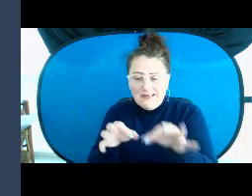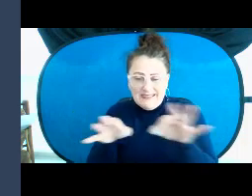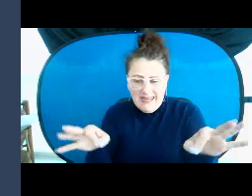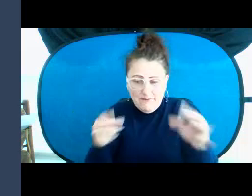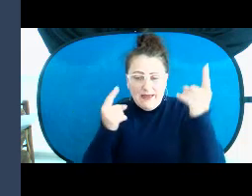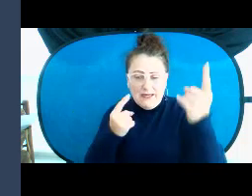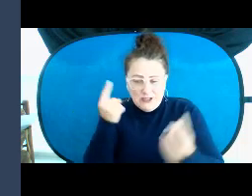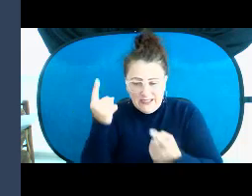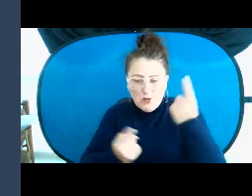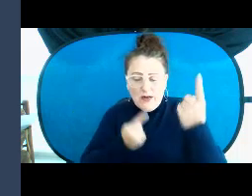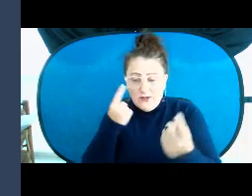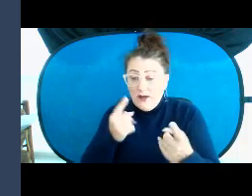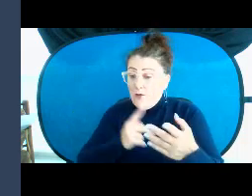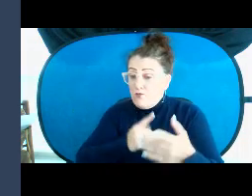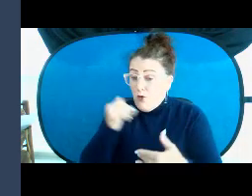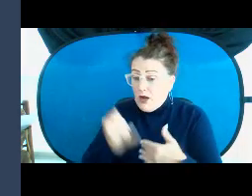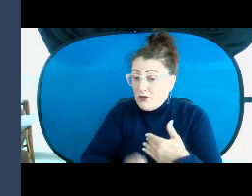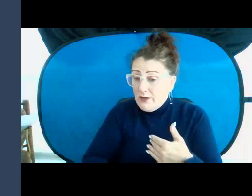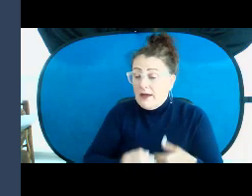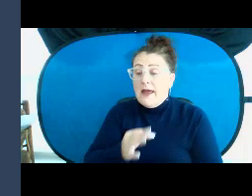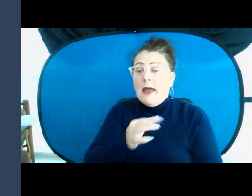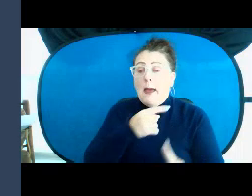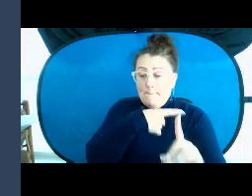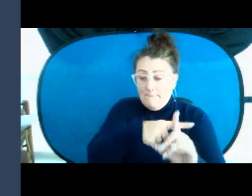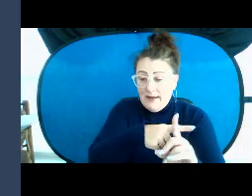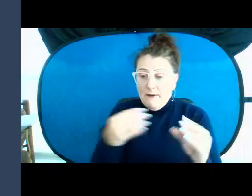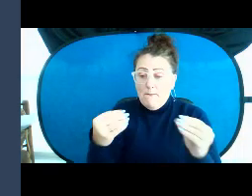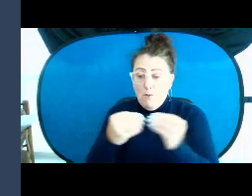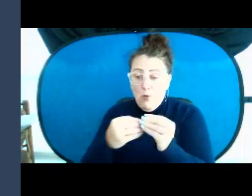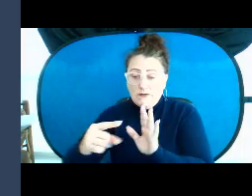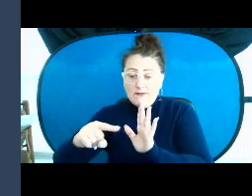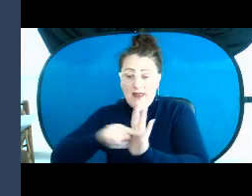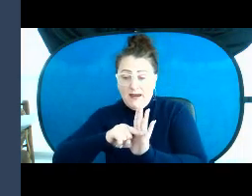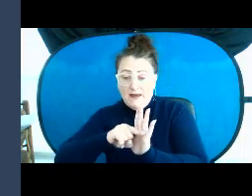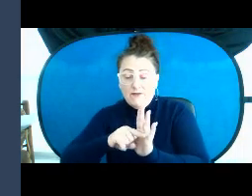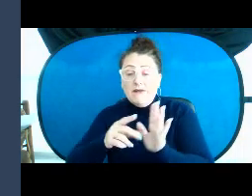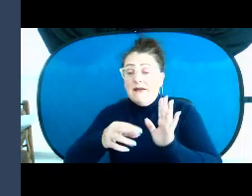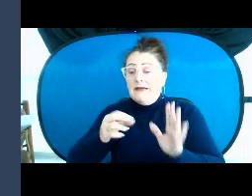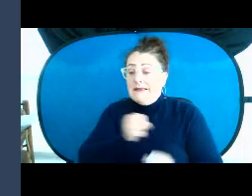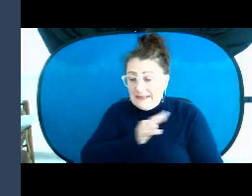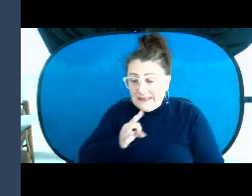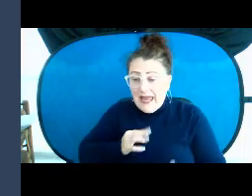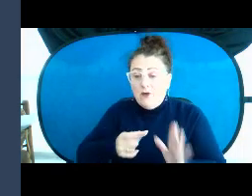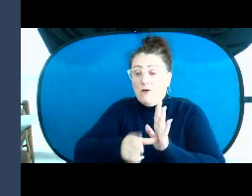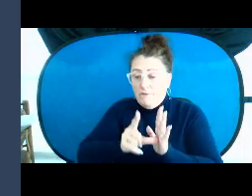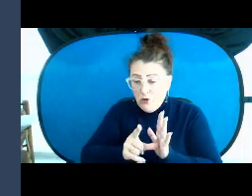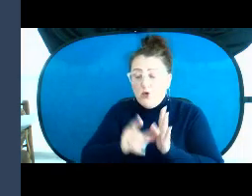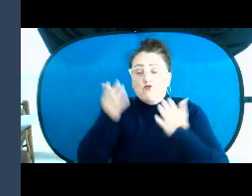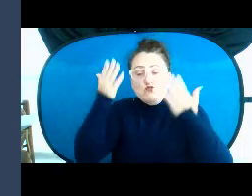considerations for this project, finding benefits outweigh the impacts. Staff has reviewed this request and recommends approval.